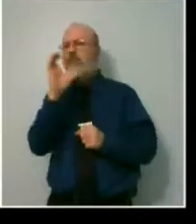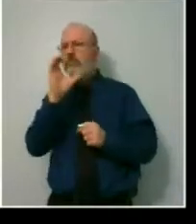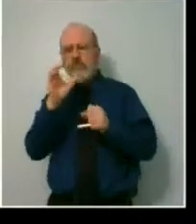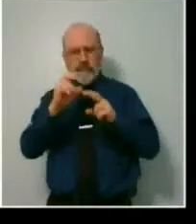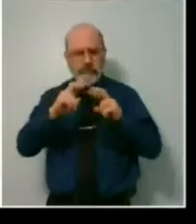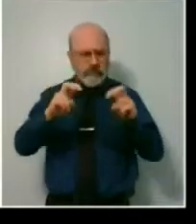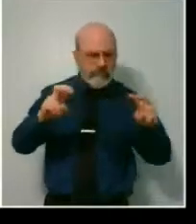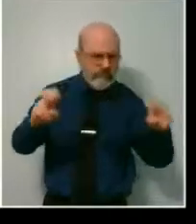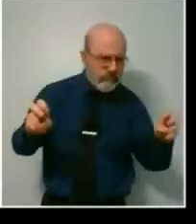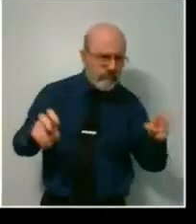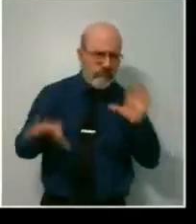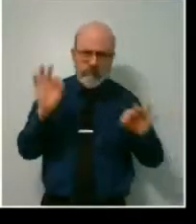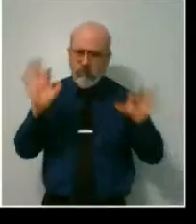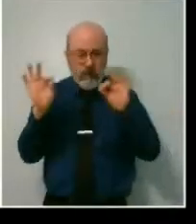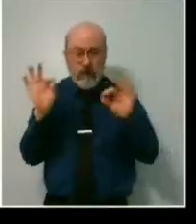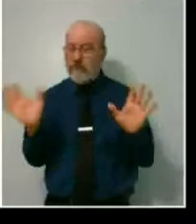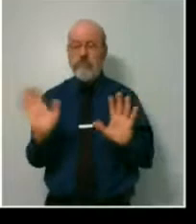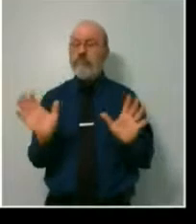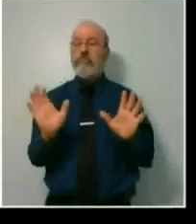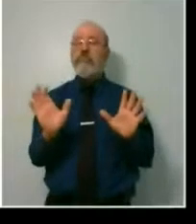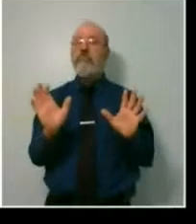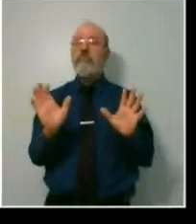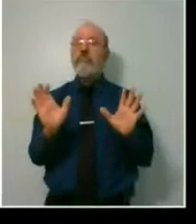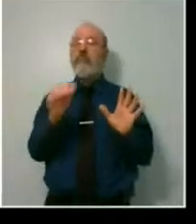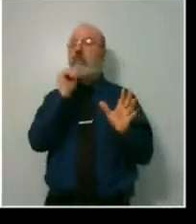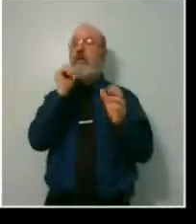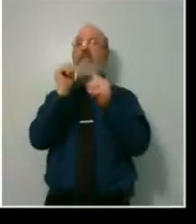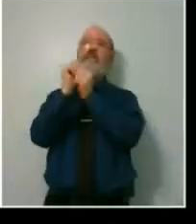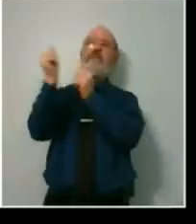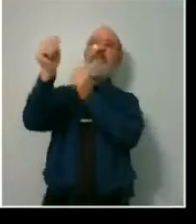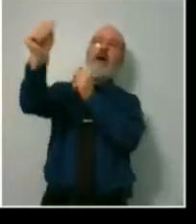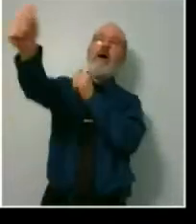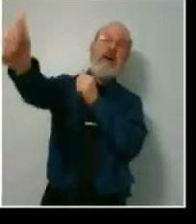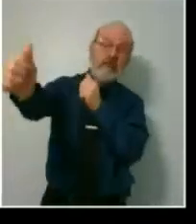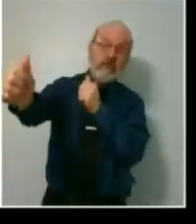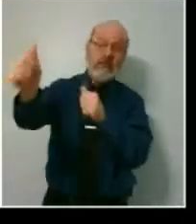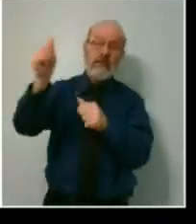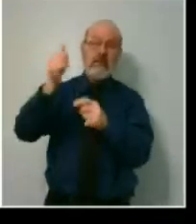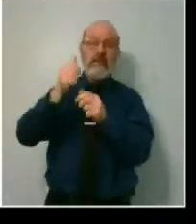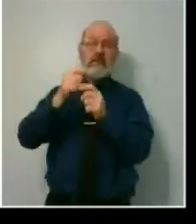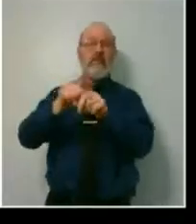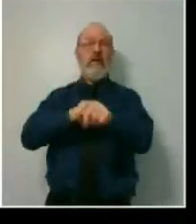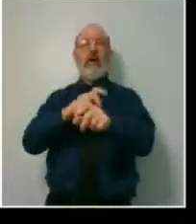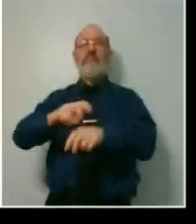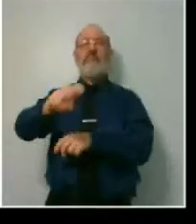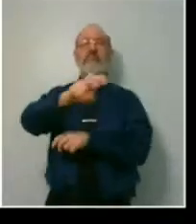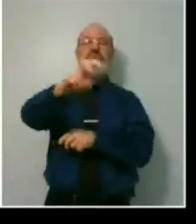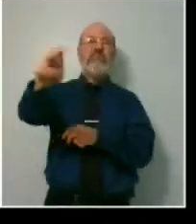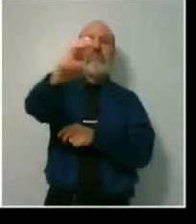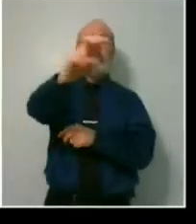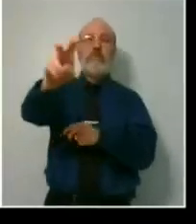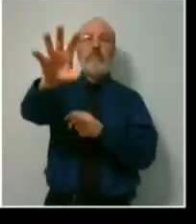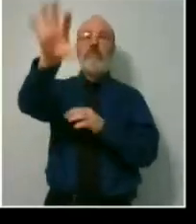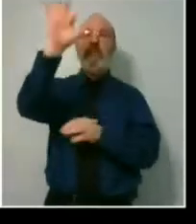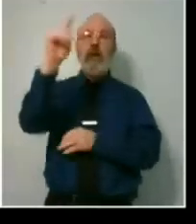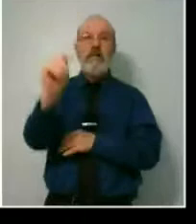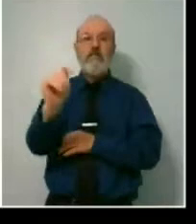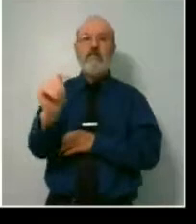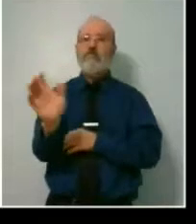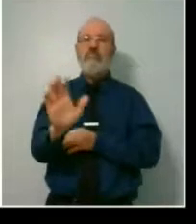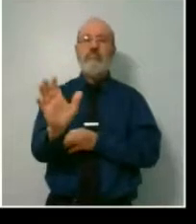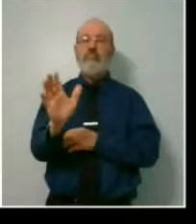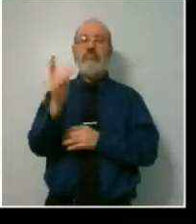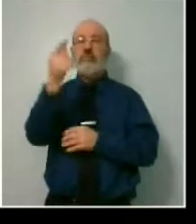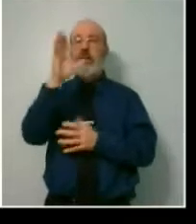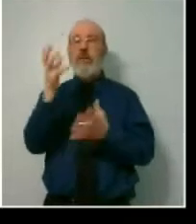hunt. It wasn't far removed where they had to go on a long journey to discover what God